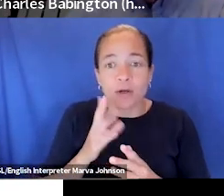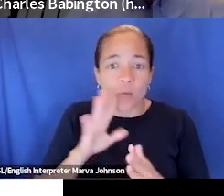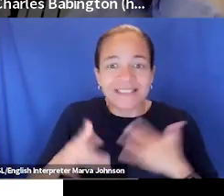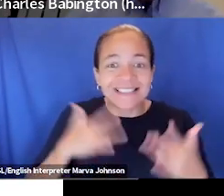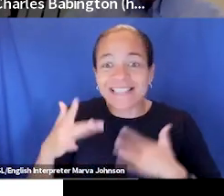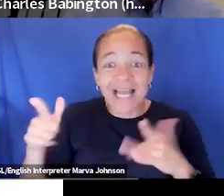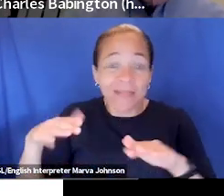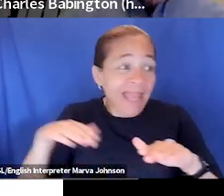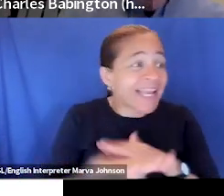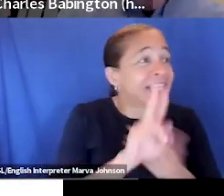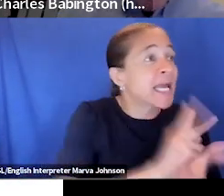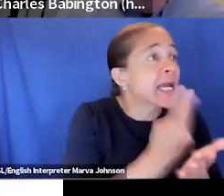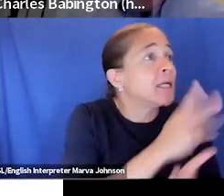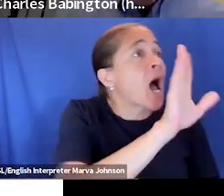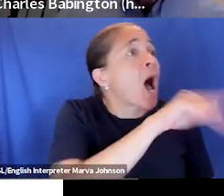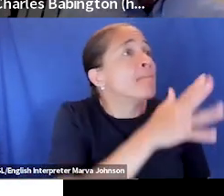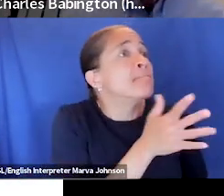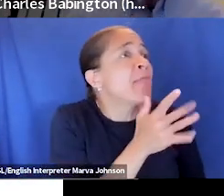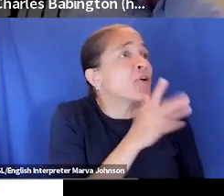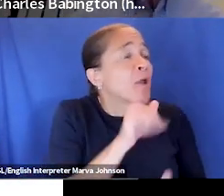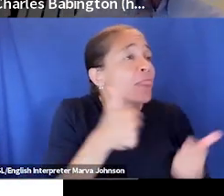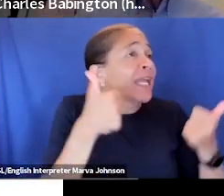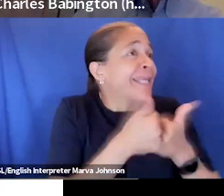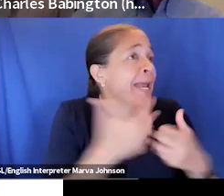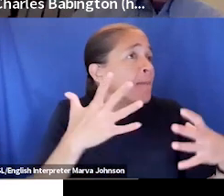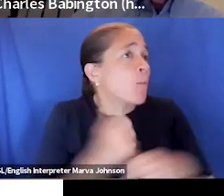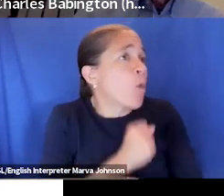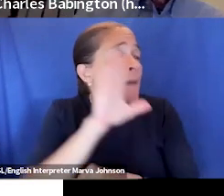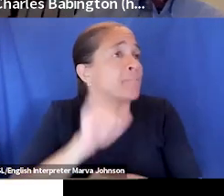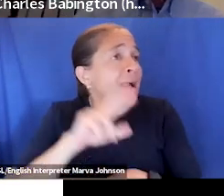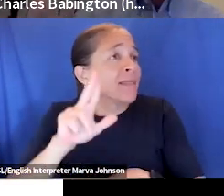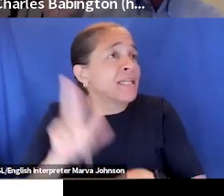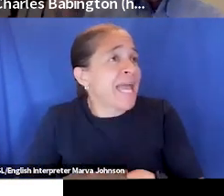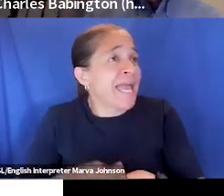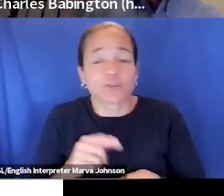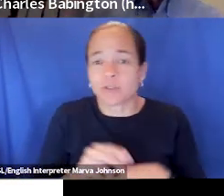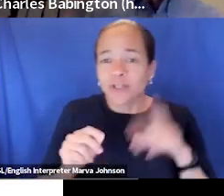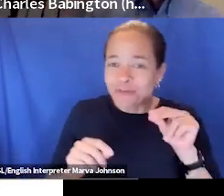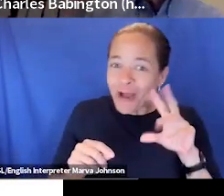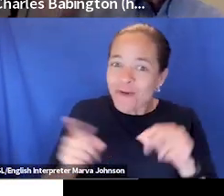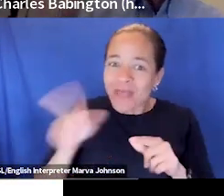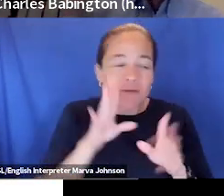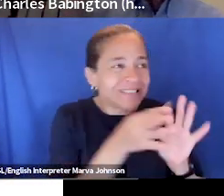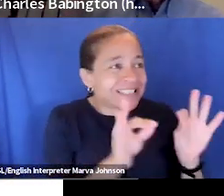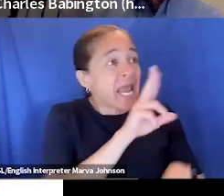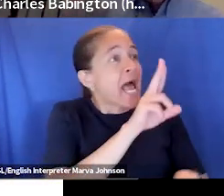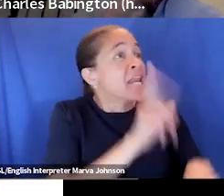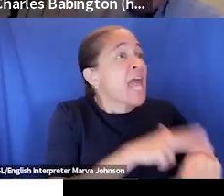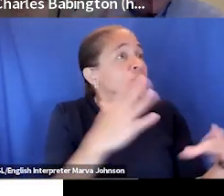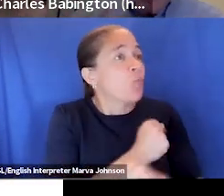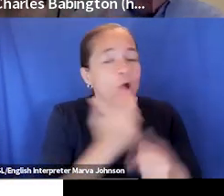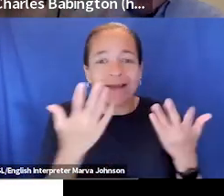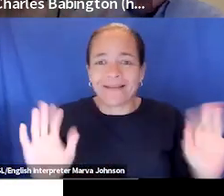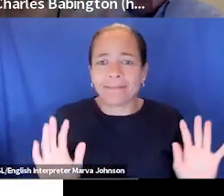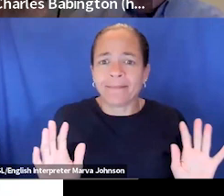say, "Mother, the game was won by the Nationals." No, they'd say, "Mom, the Nats won." Why does that child has